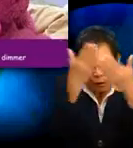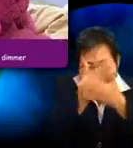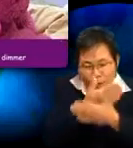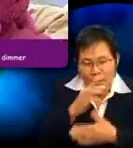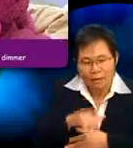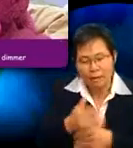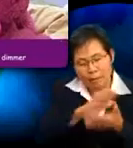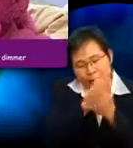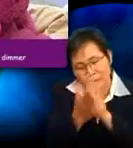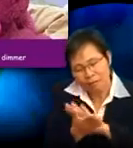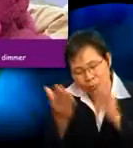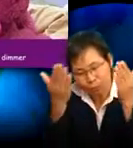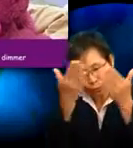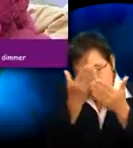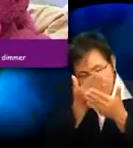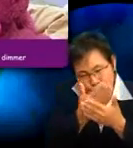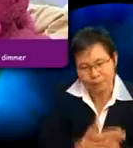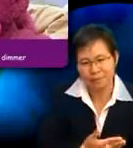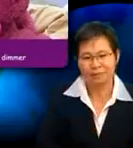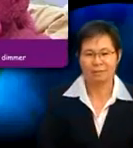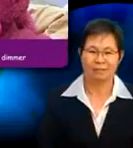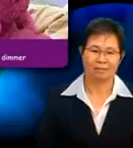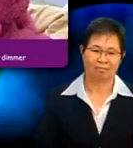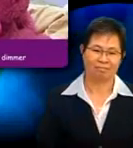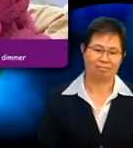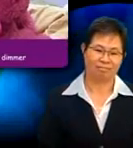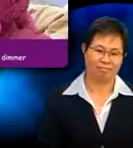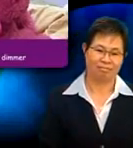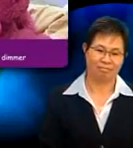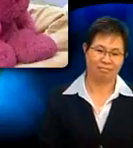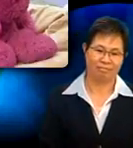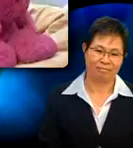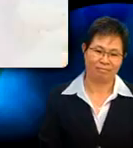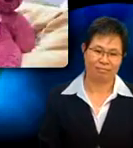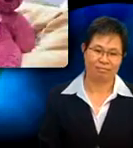in a circuit, the dimmer they become.